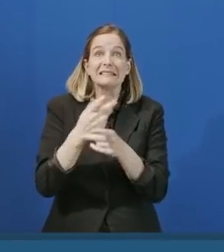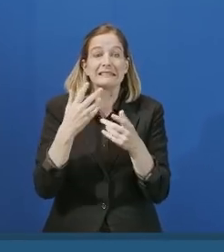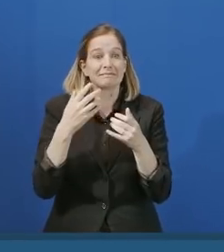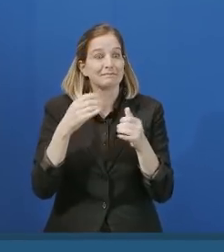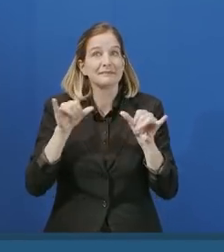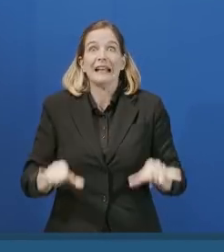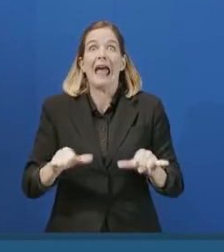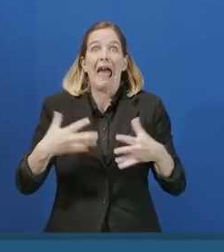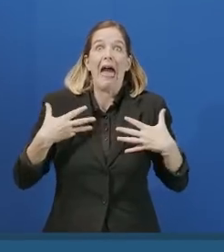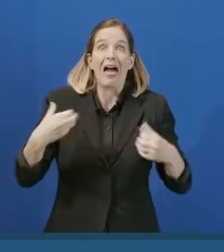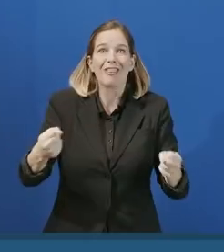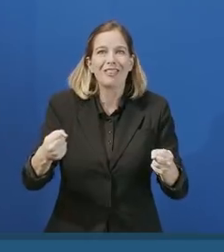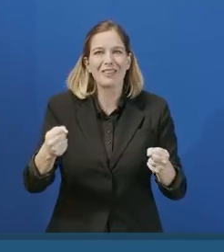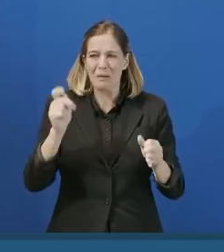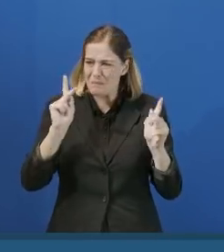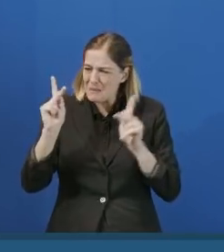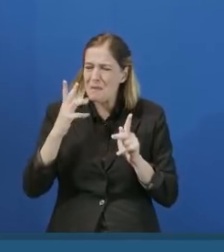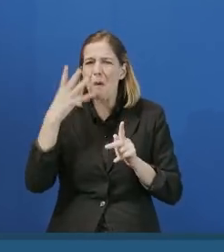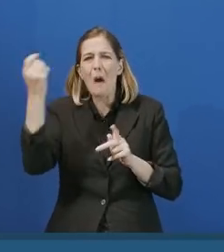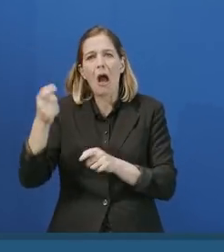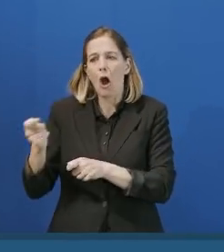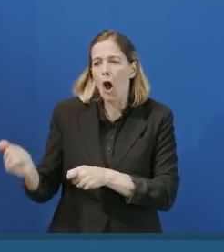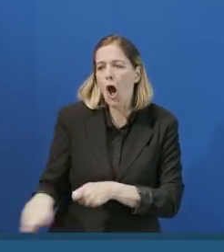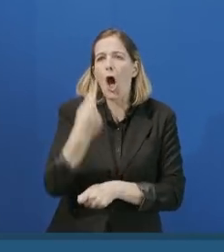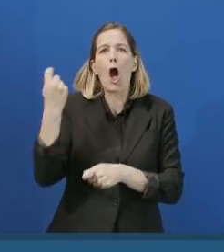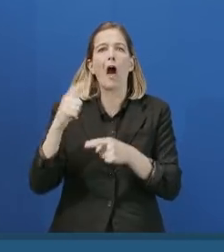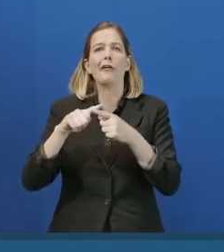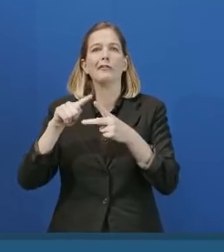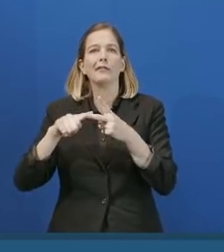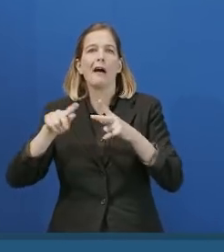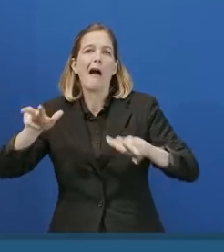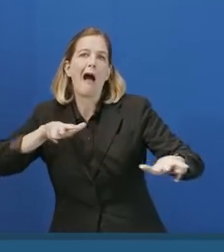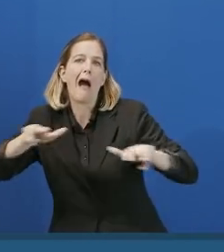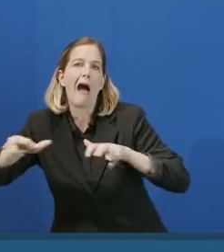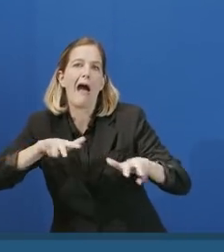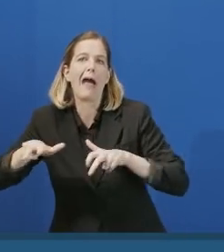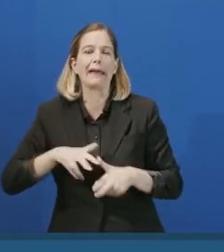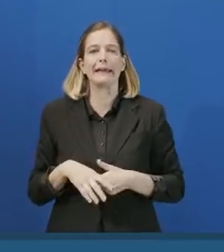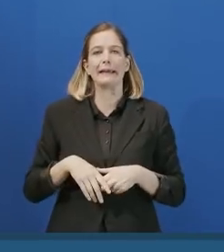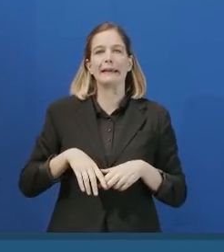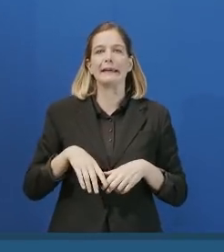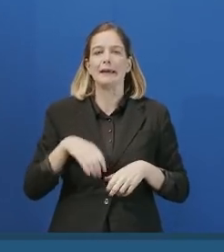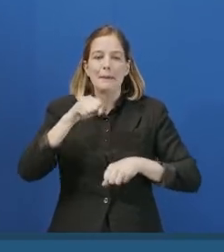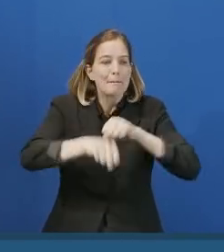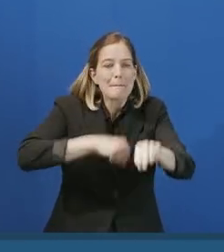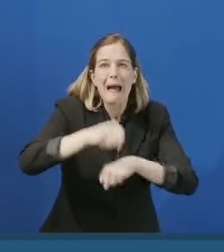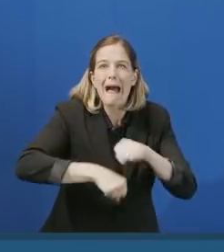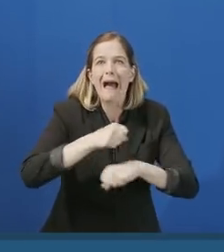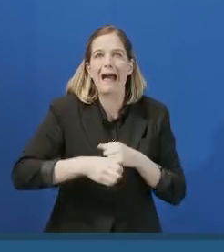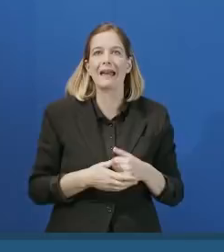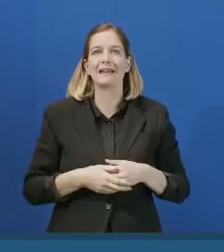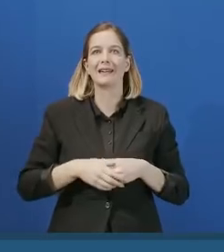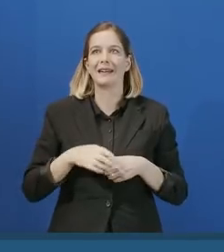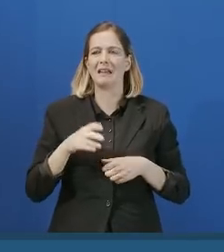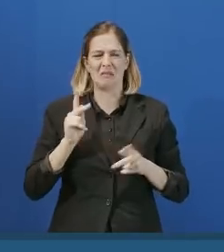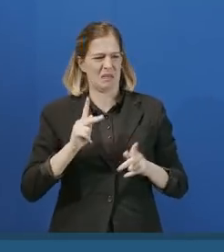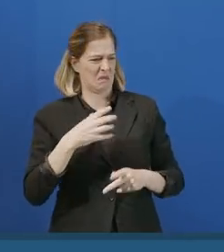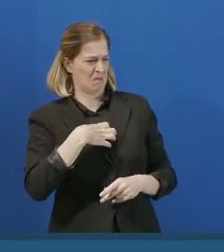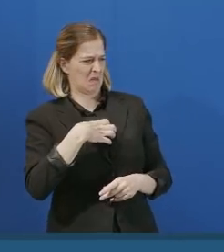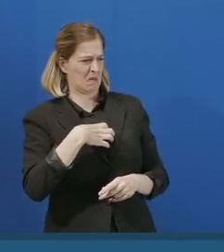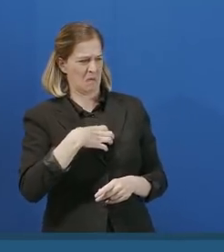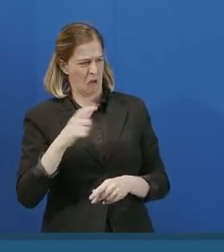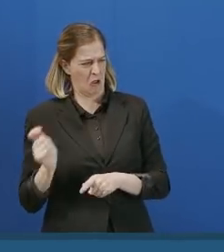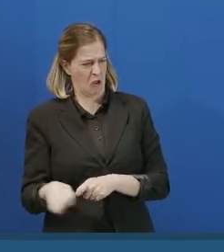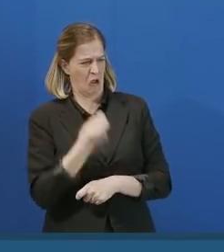in the media didn't like that golf courses remained open, but there's no place that's easier to physically distance than in a golf